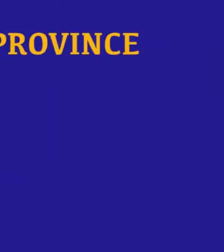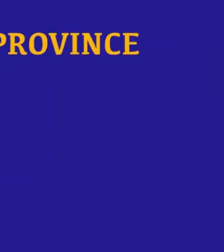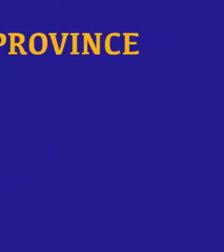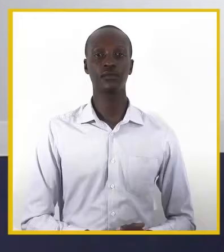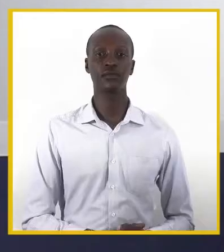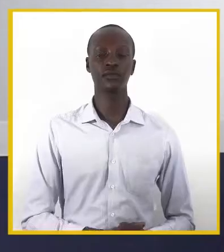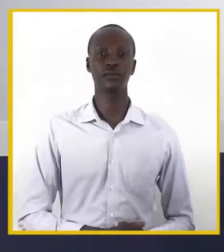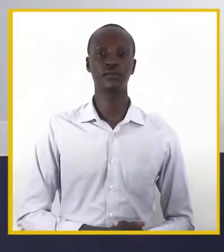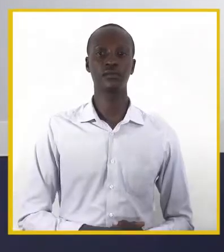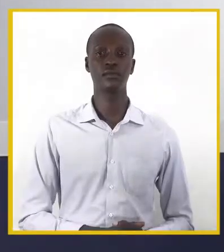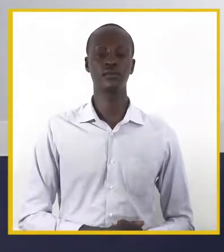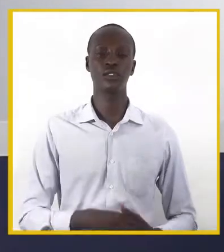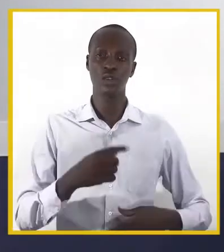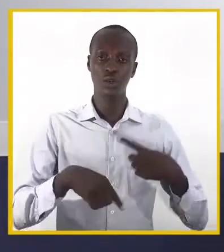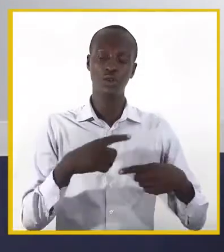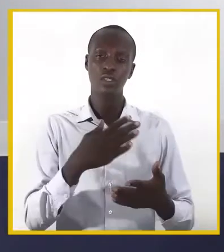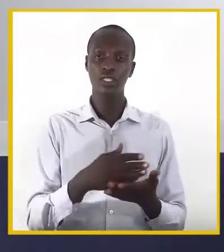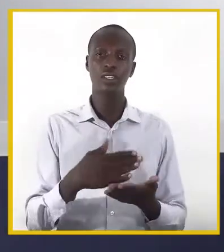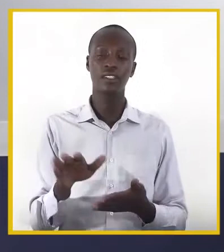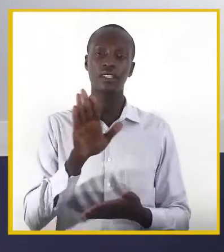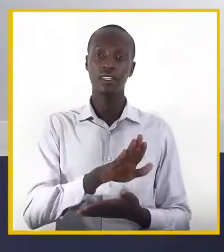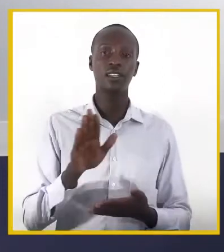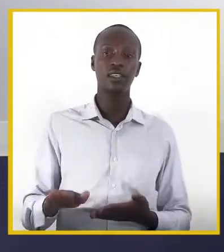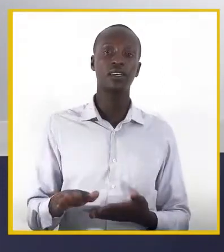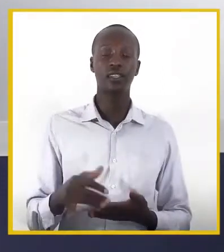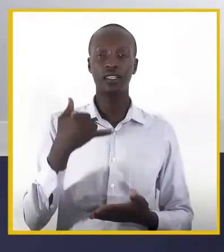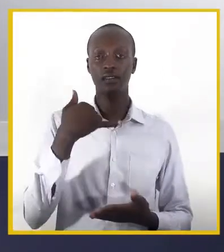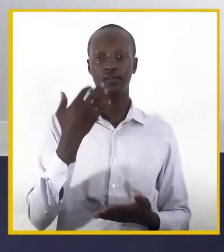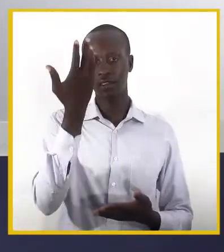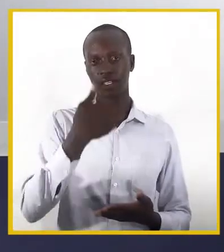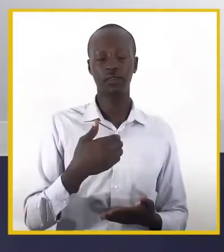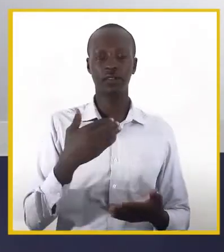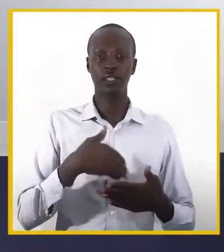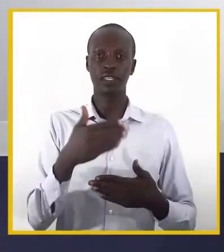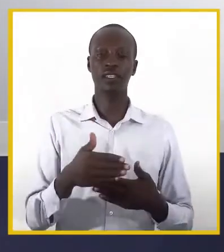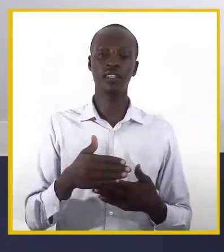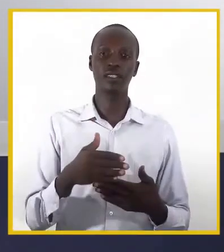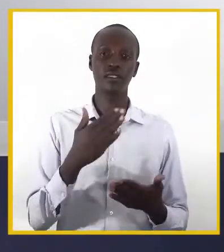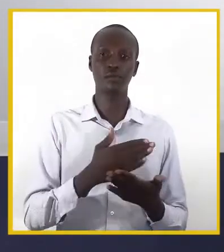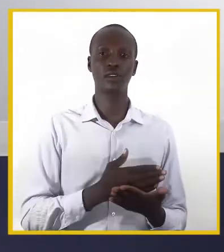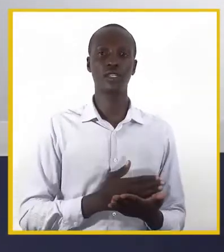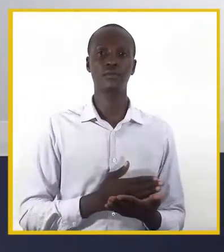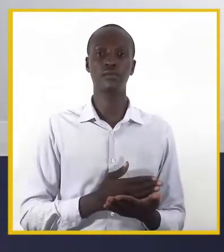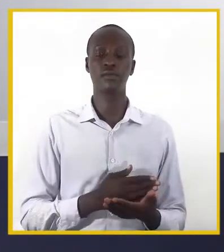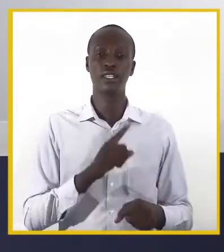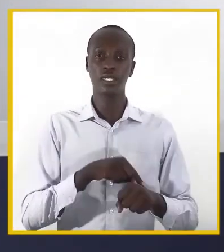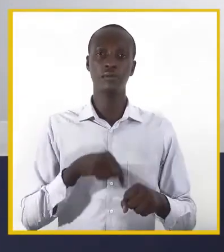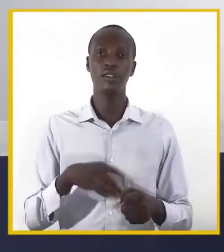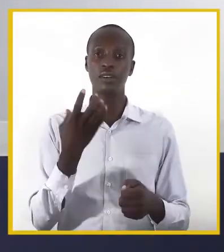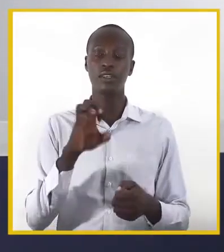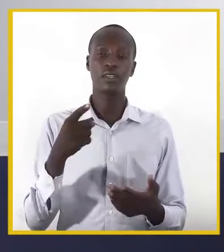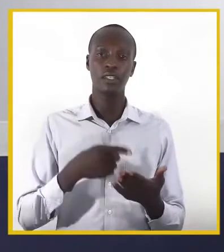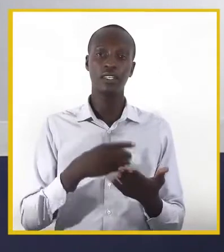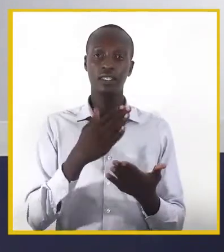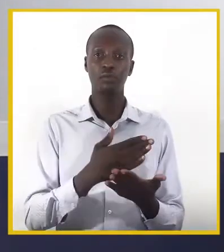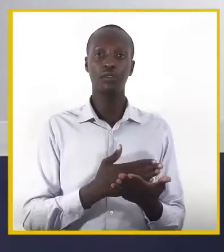25505. We will continue to give you other provincial contact details in our upcoming episodes. This brings us to the end of today's